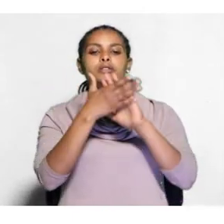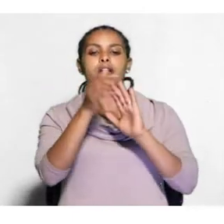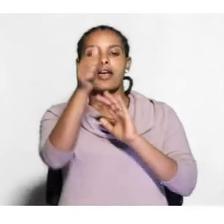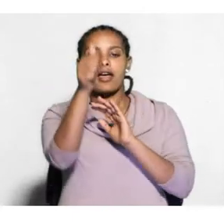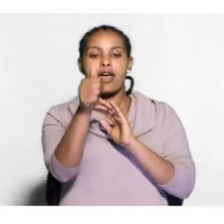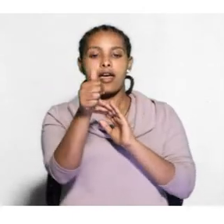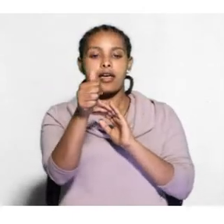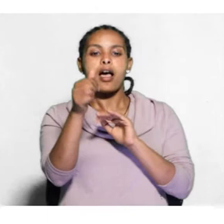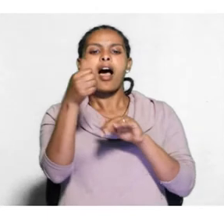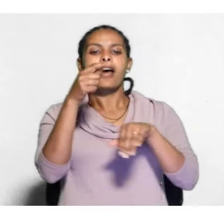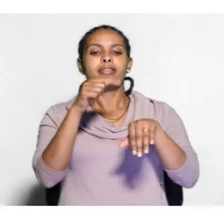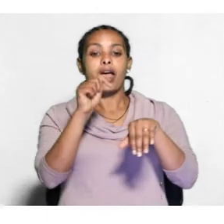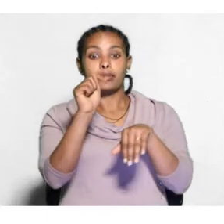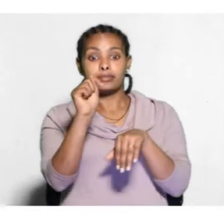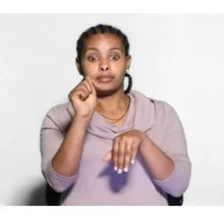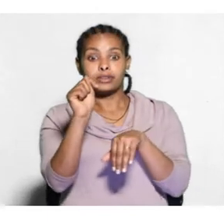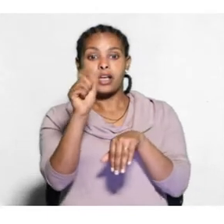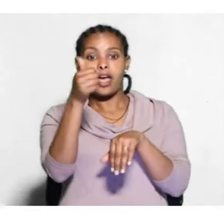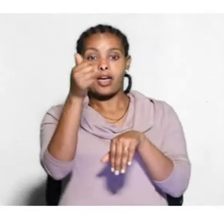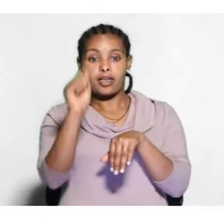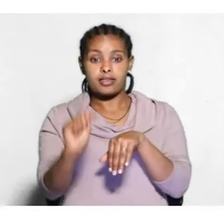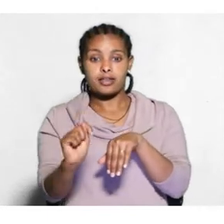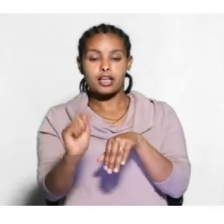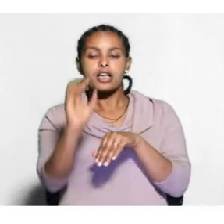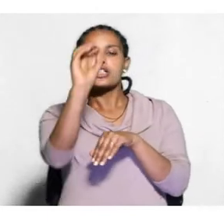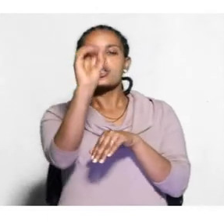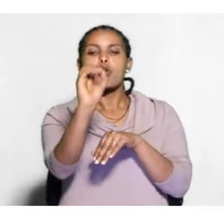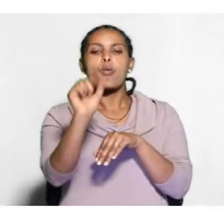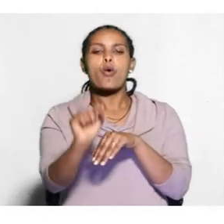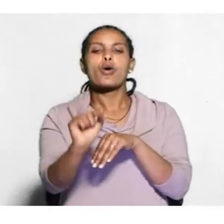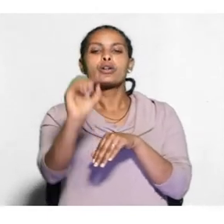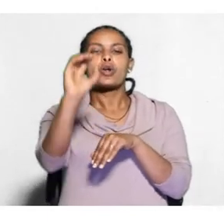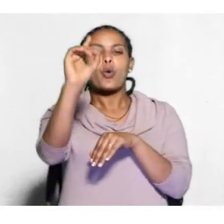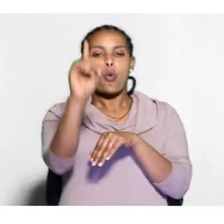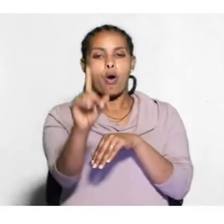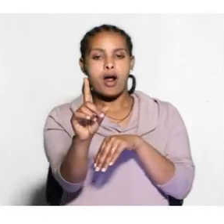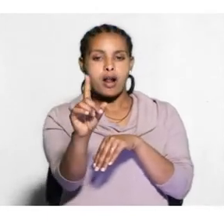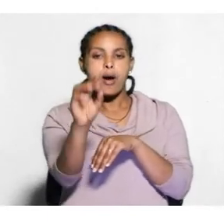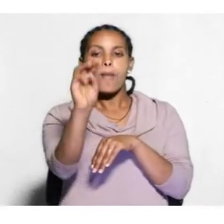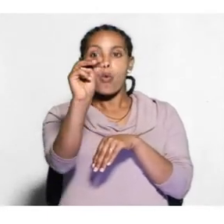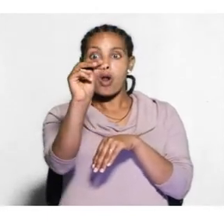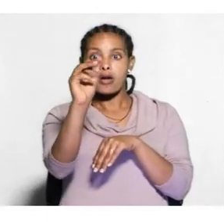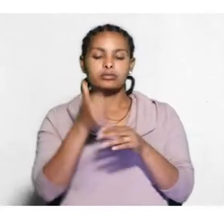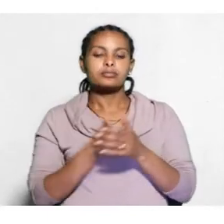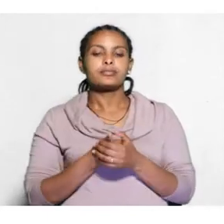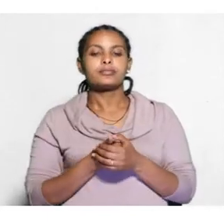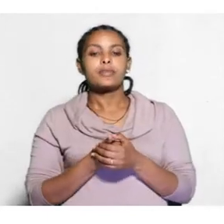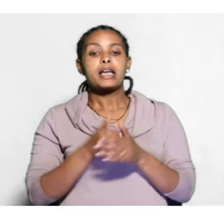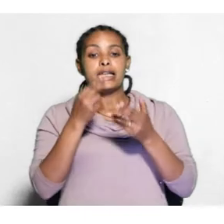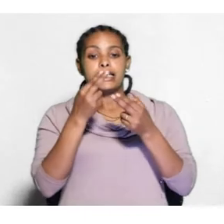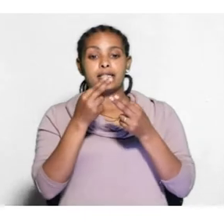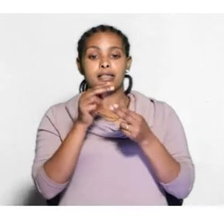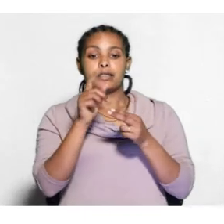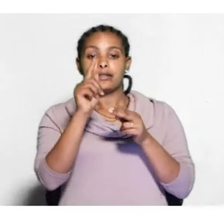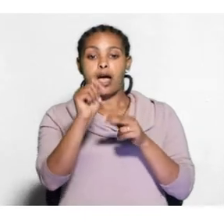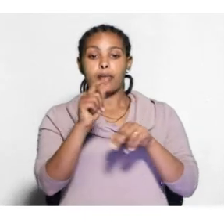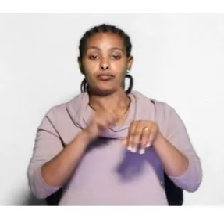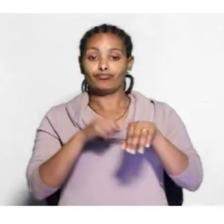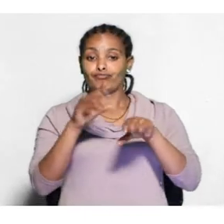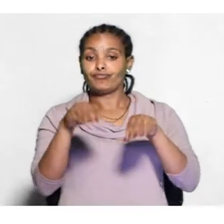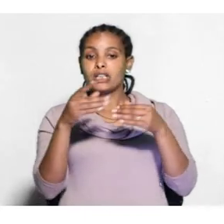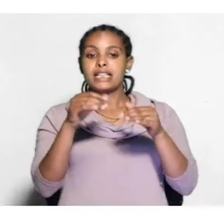m at time t is 0.1 molar time t in